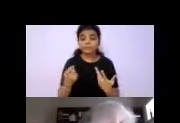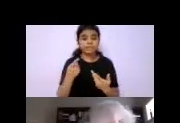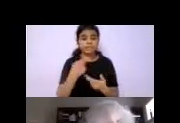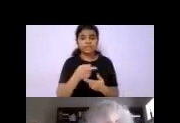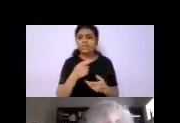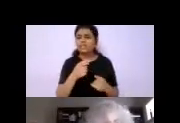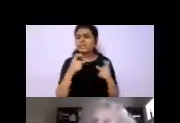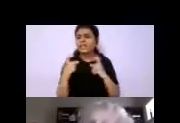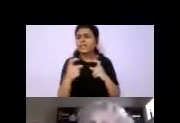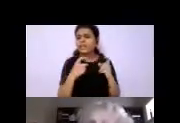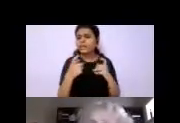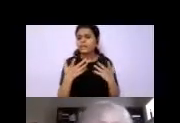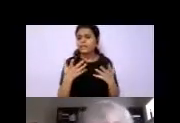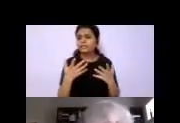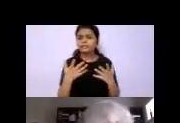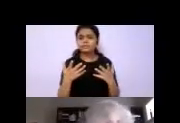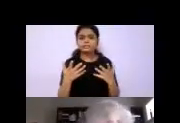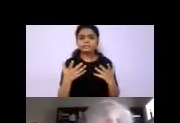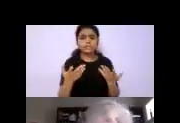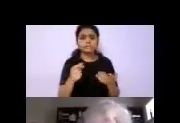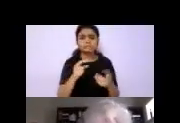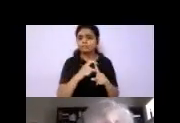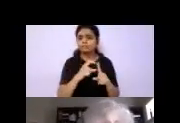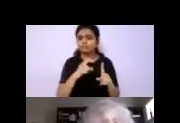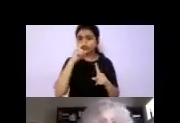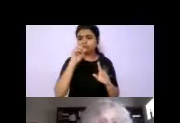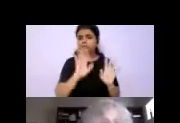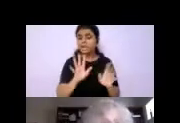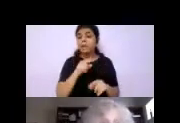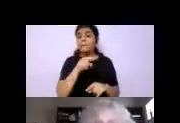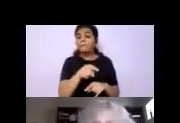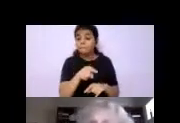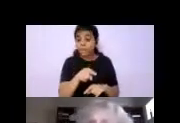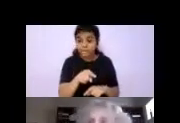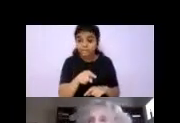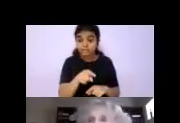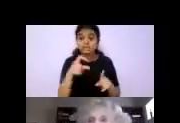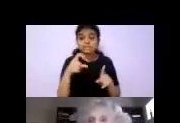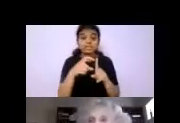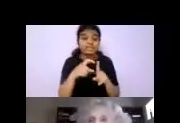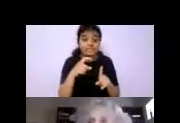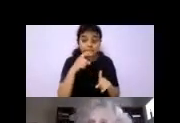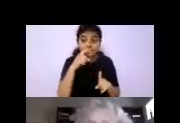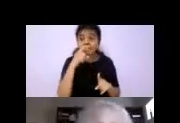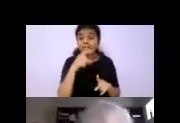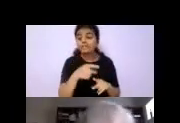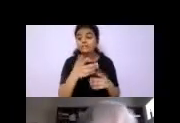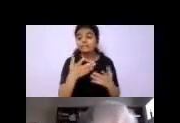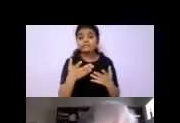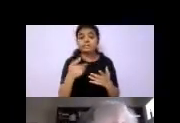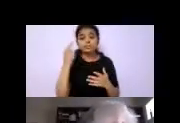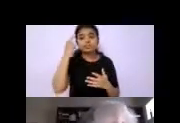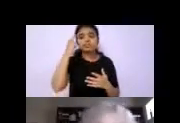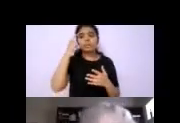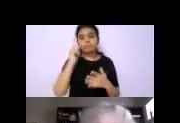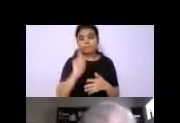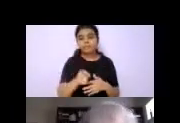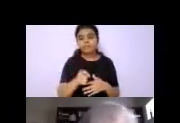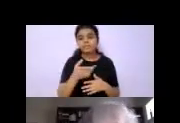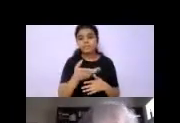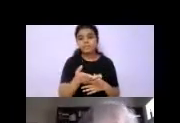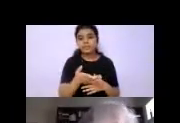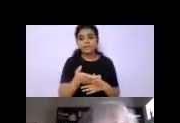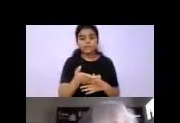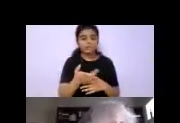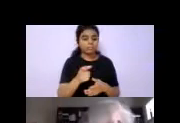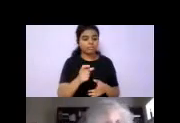as diminishing dignity, but making dignity realizable for those who need